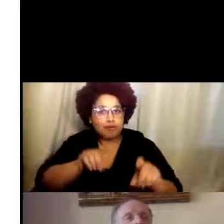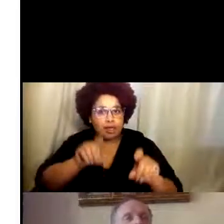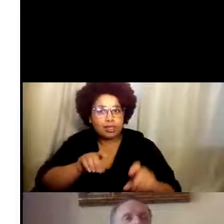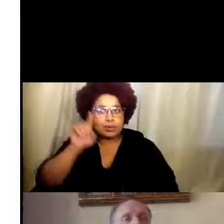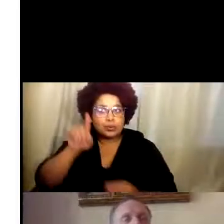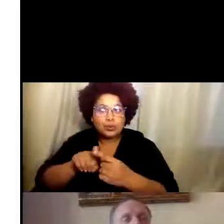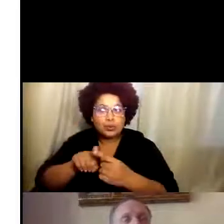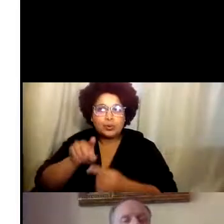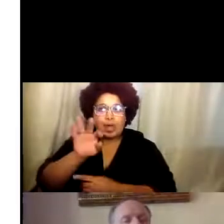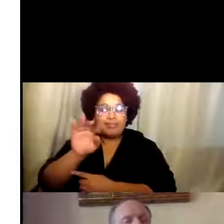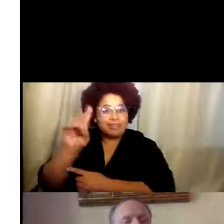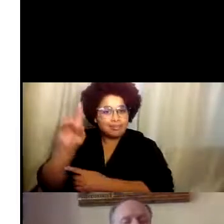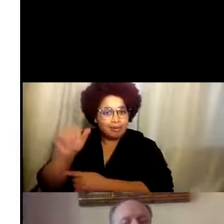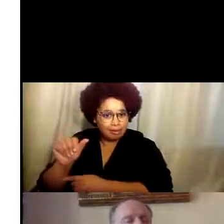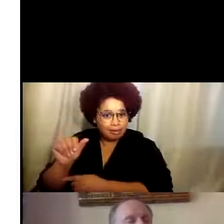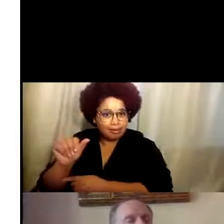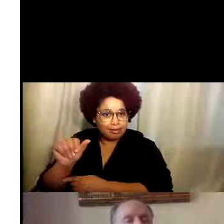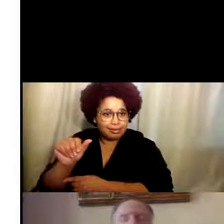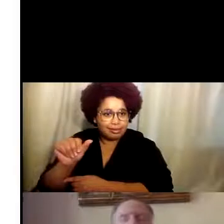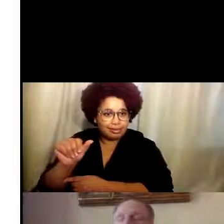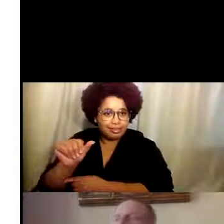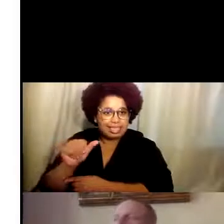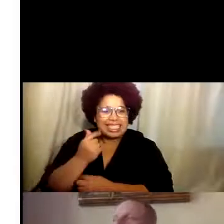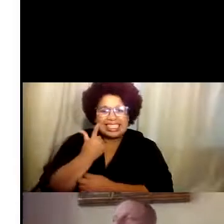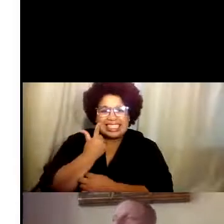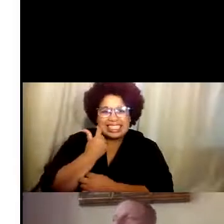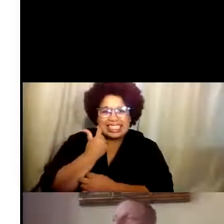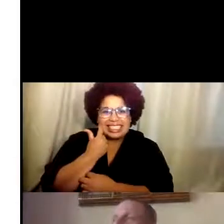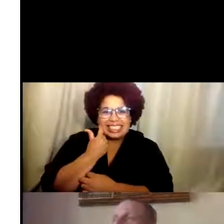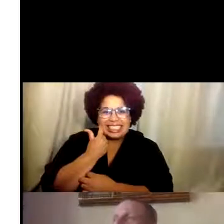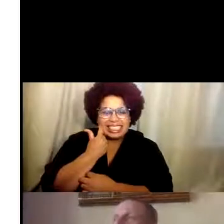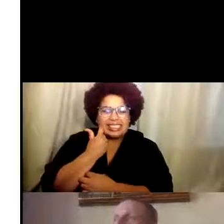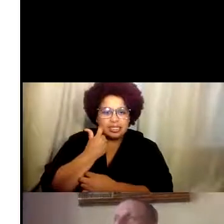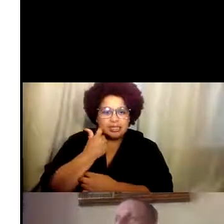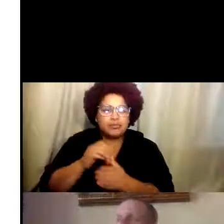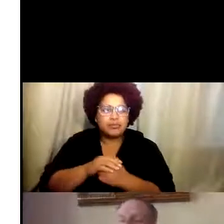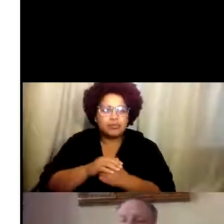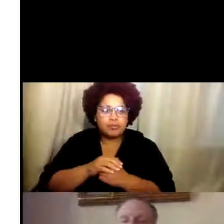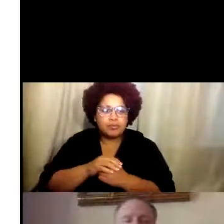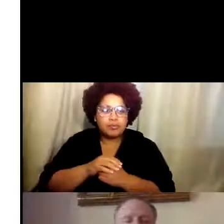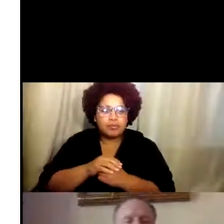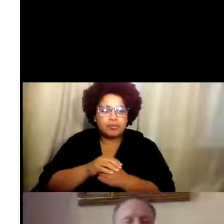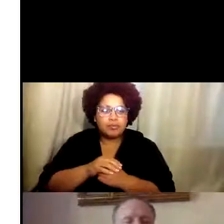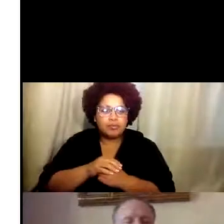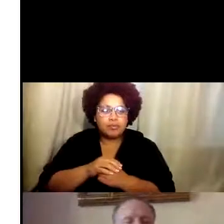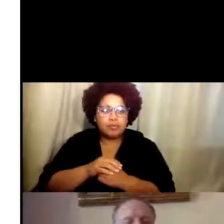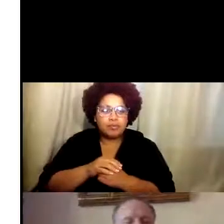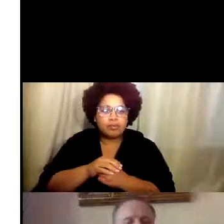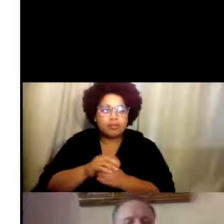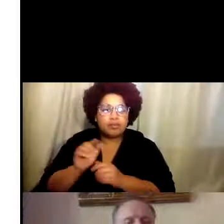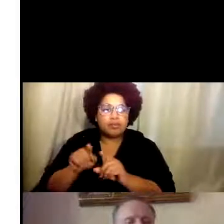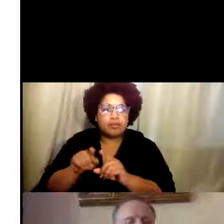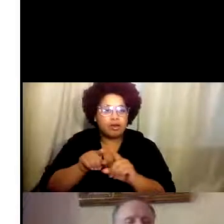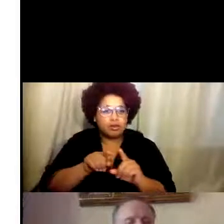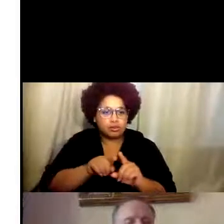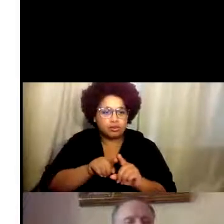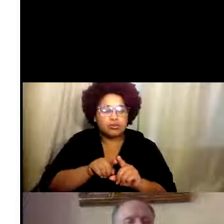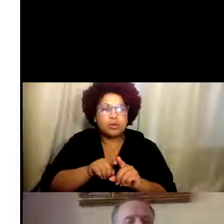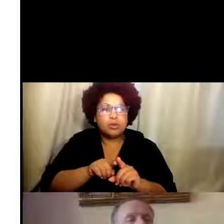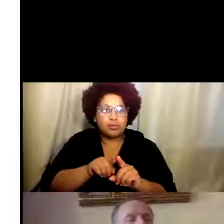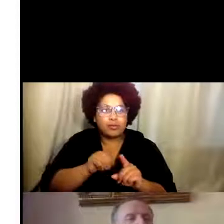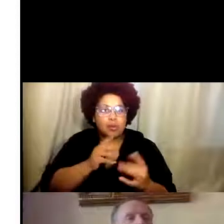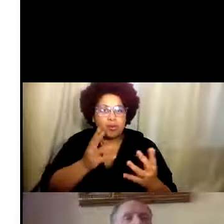FDA. That was just done recently. And so we'll be awaiting the emergency